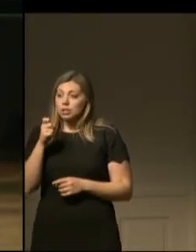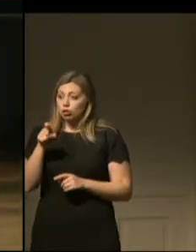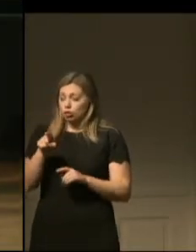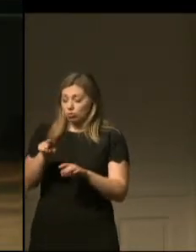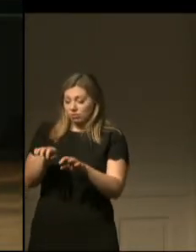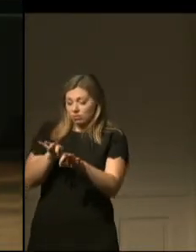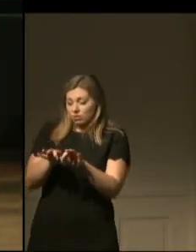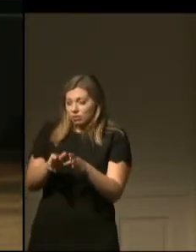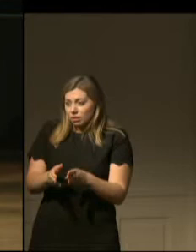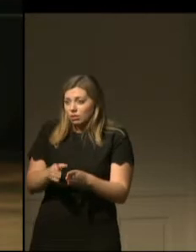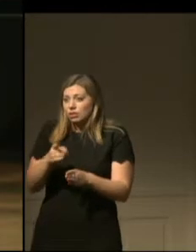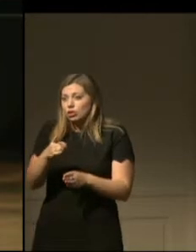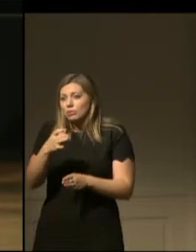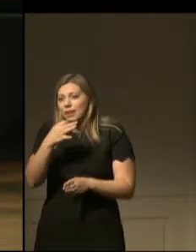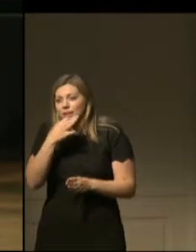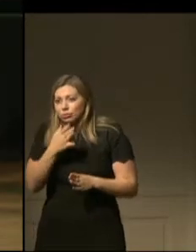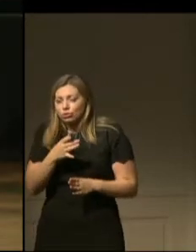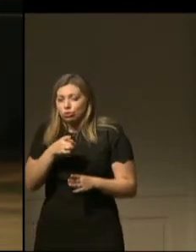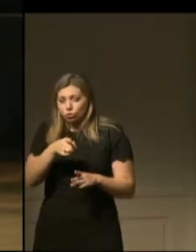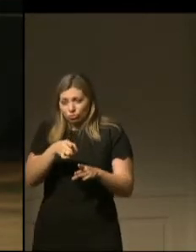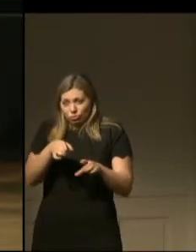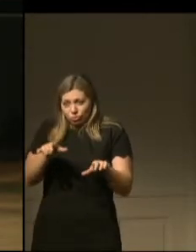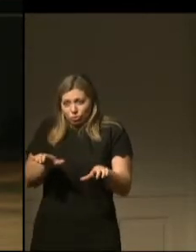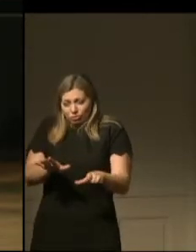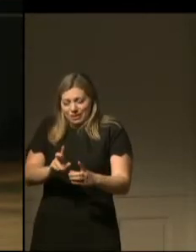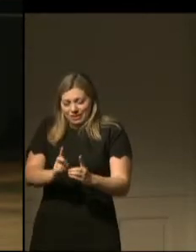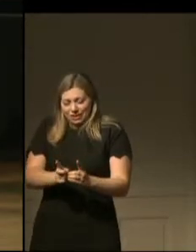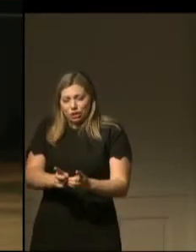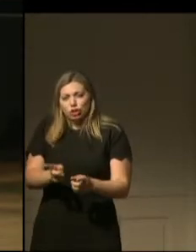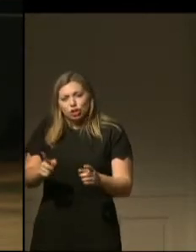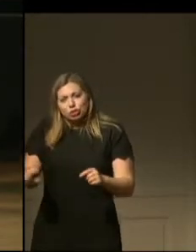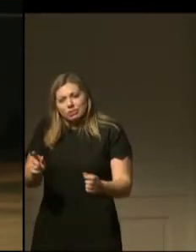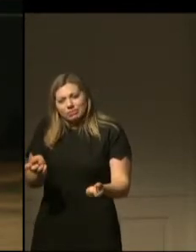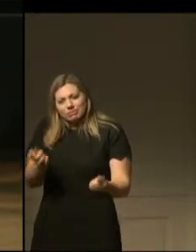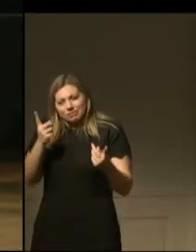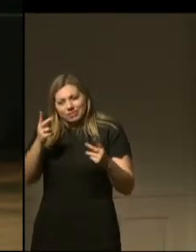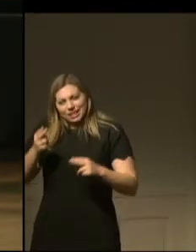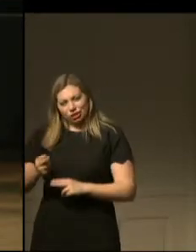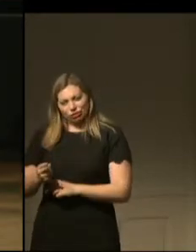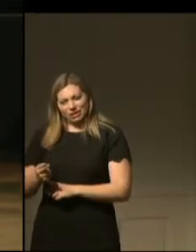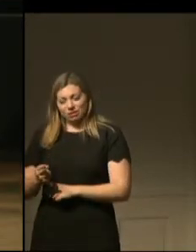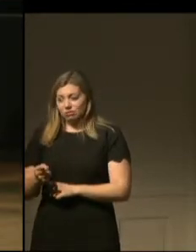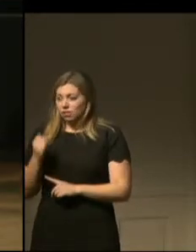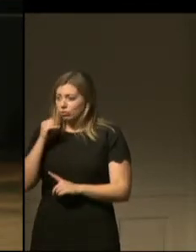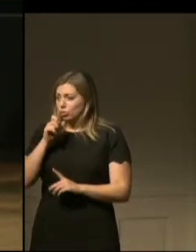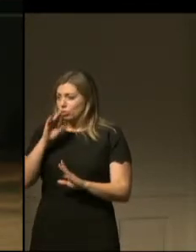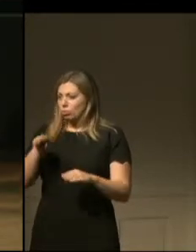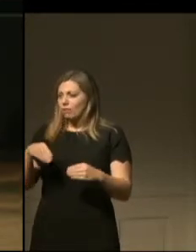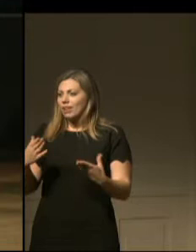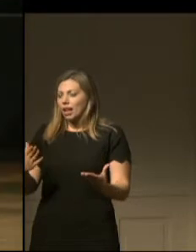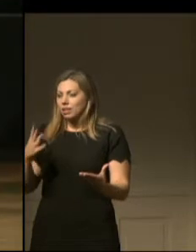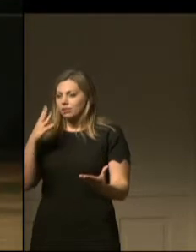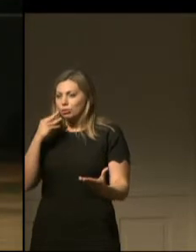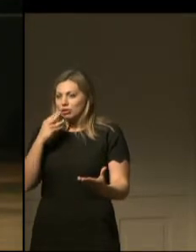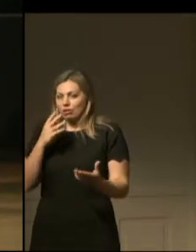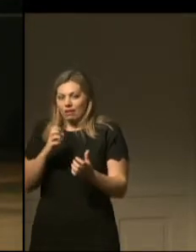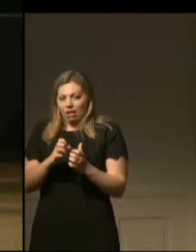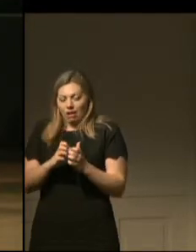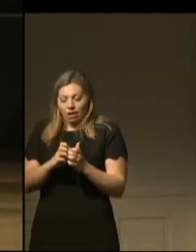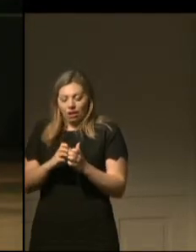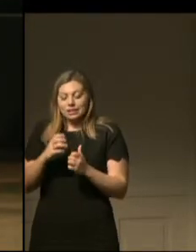curators and experts and the people that are doing the digitization and the people that understand the history, if you don't provide that information in an